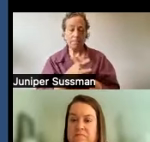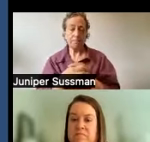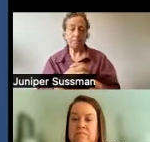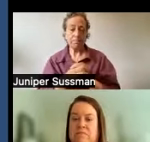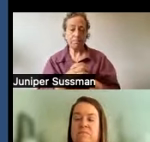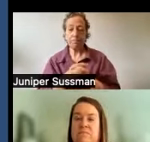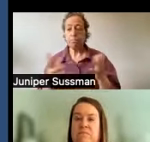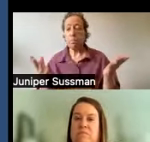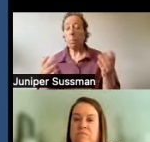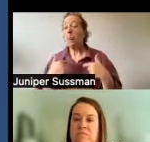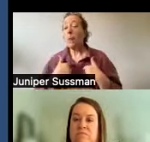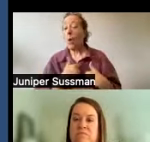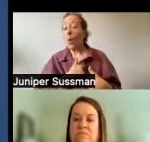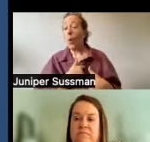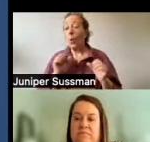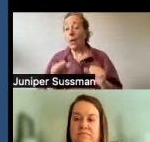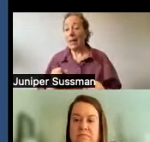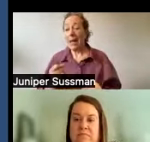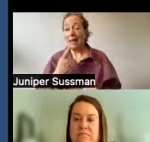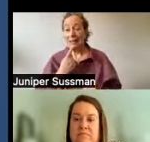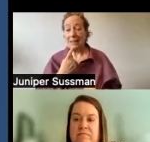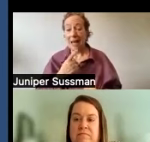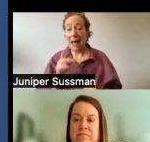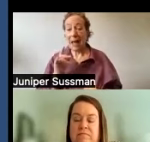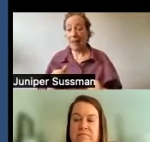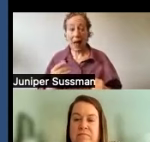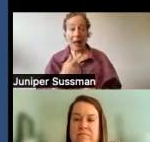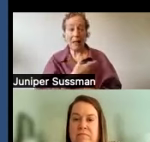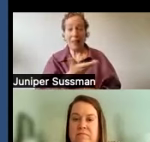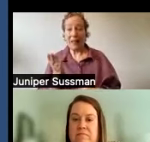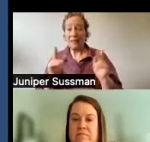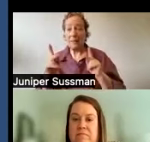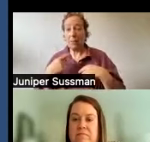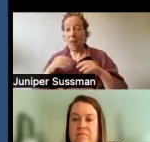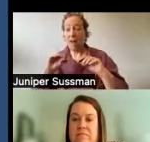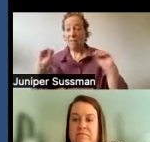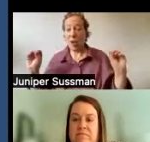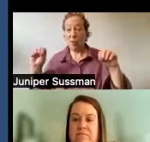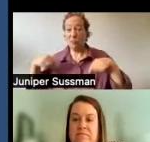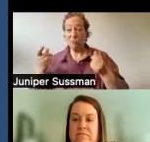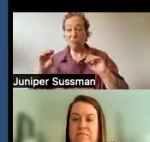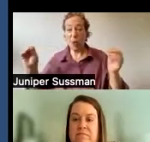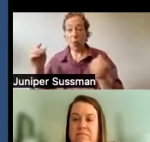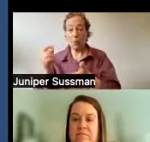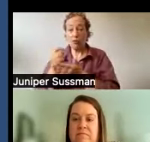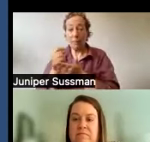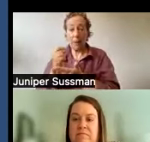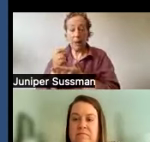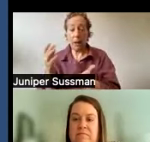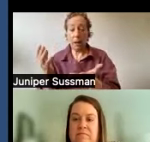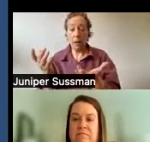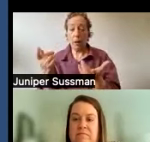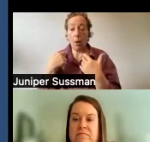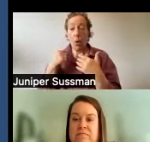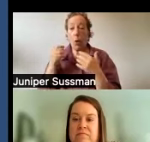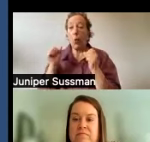person as though they have received no treatments at all. For example, we can assess what the person would have been like had